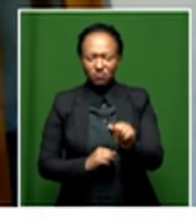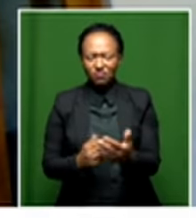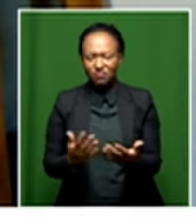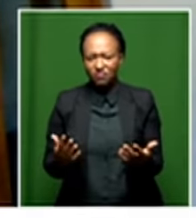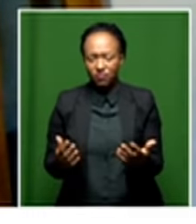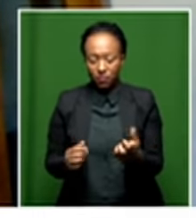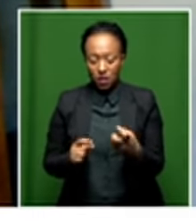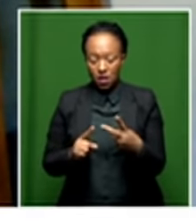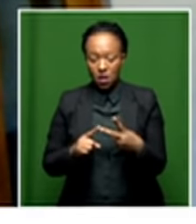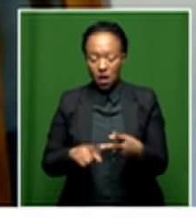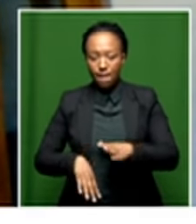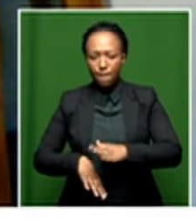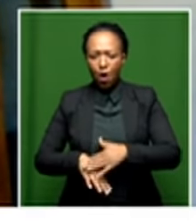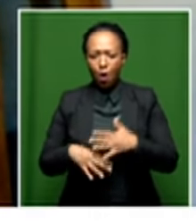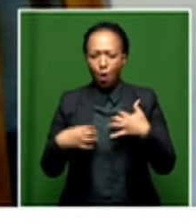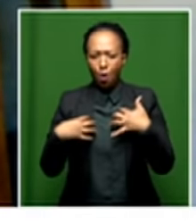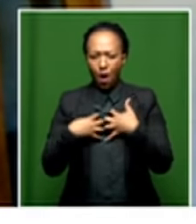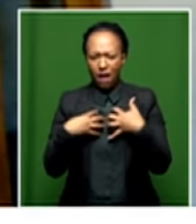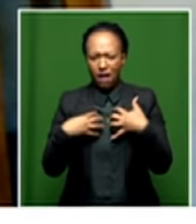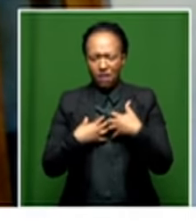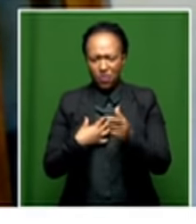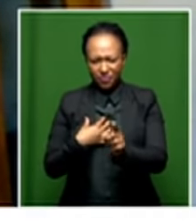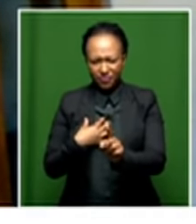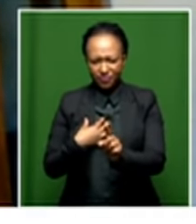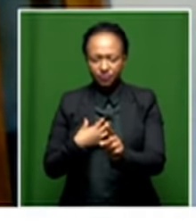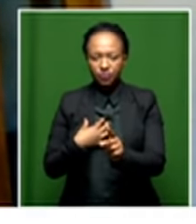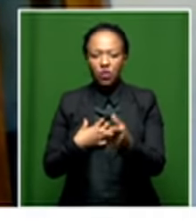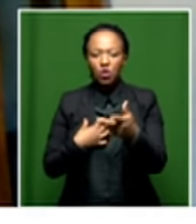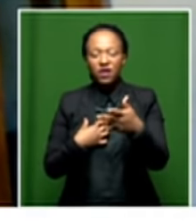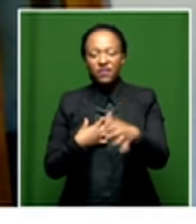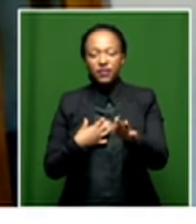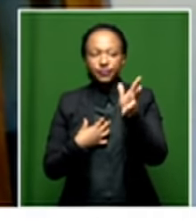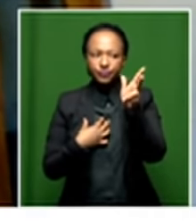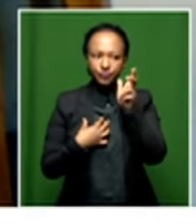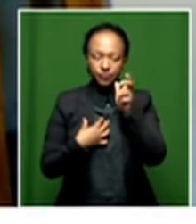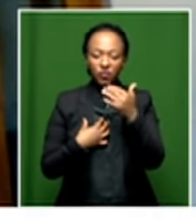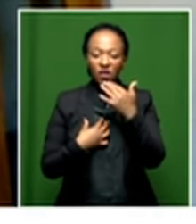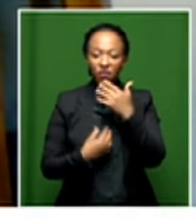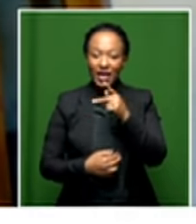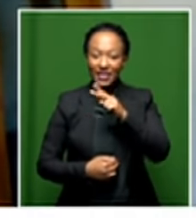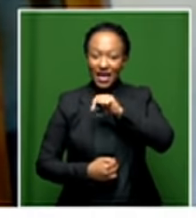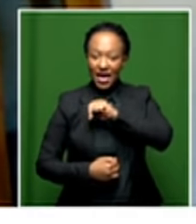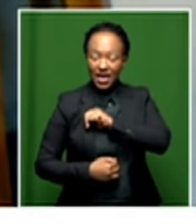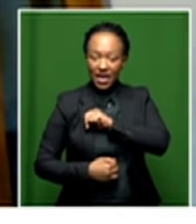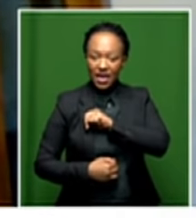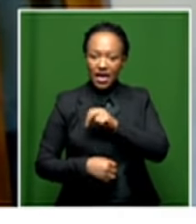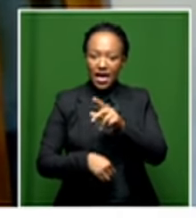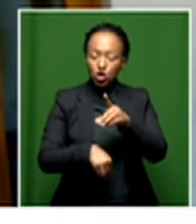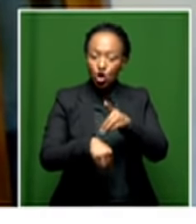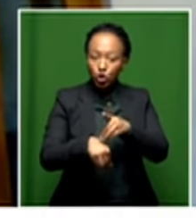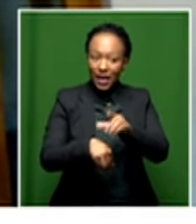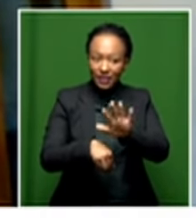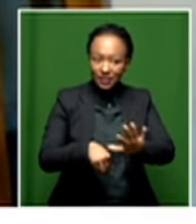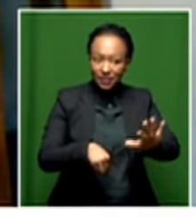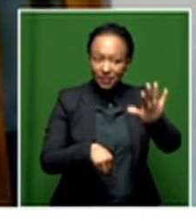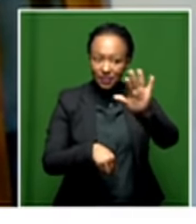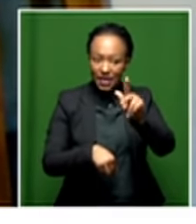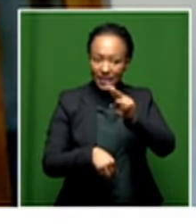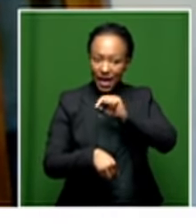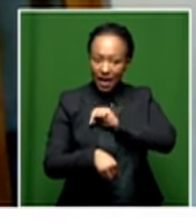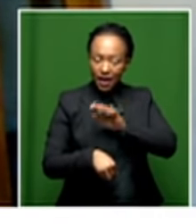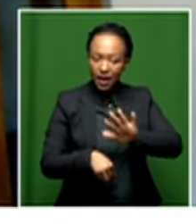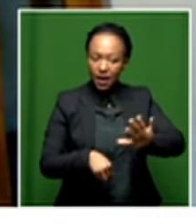is also concerning to us is that we heard from our KwaZulu-Natal doctors that there